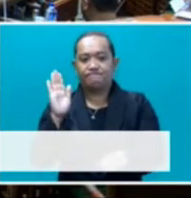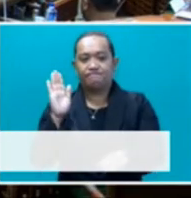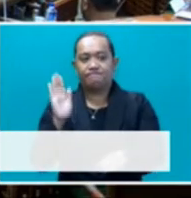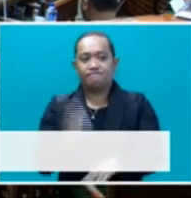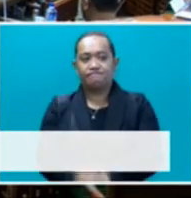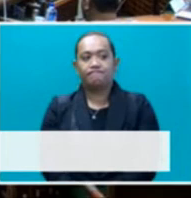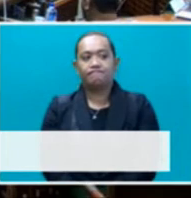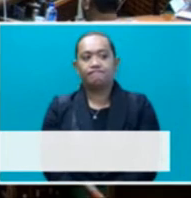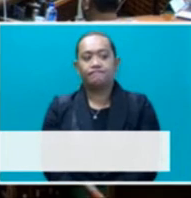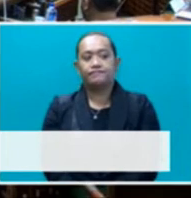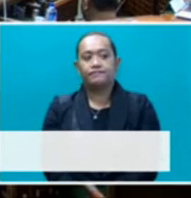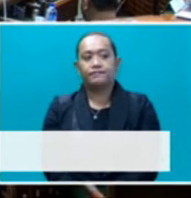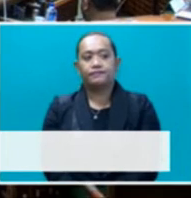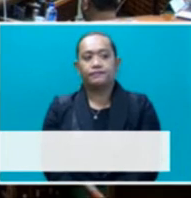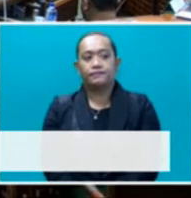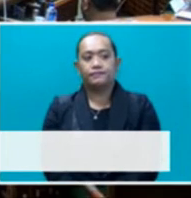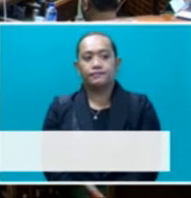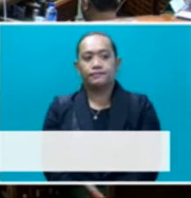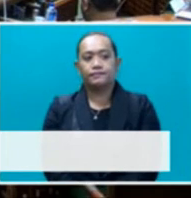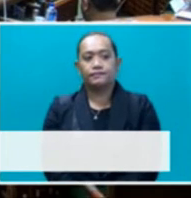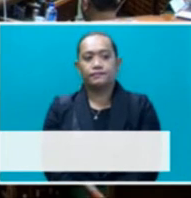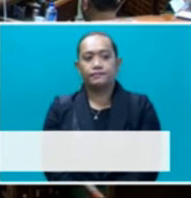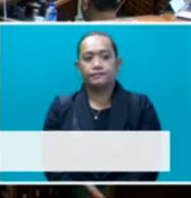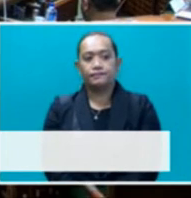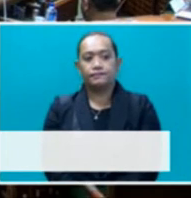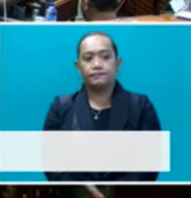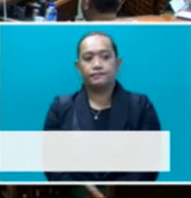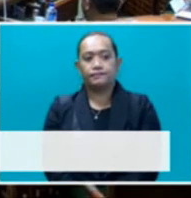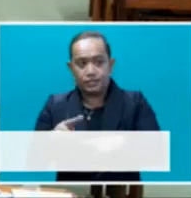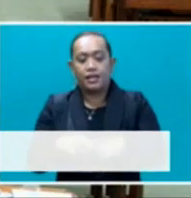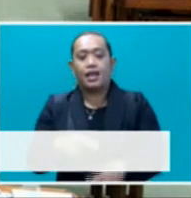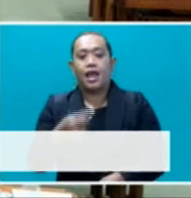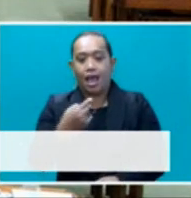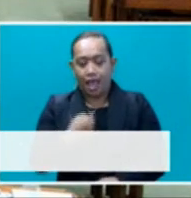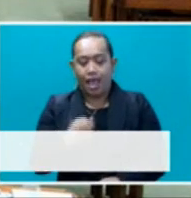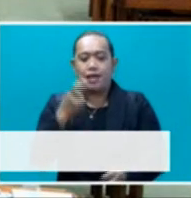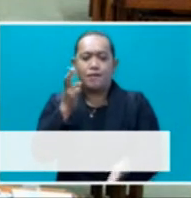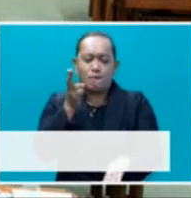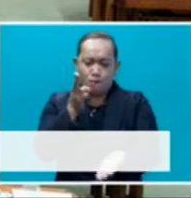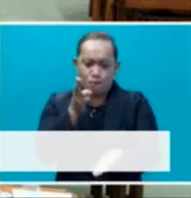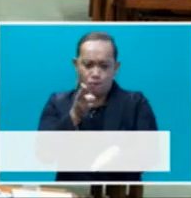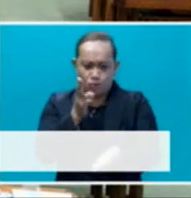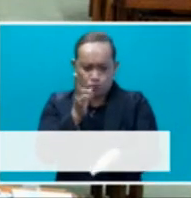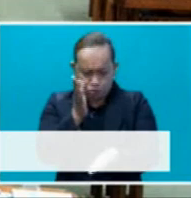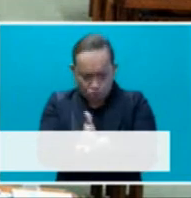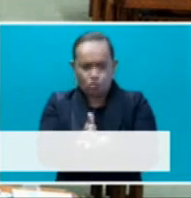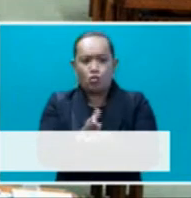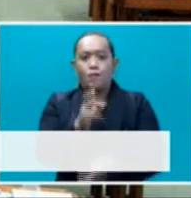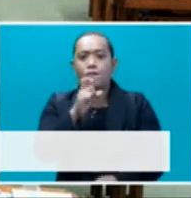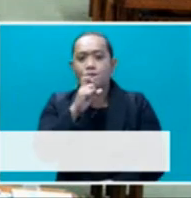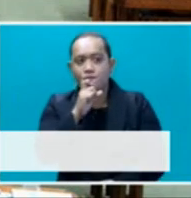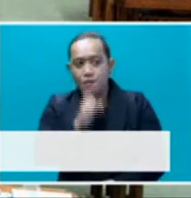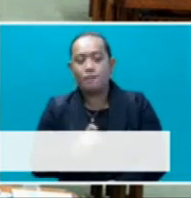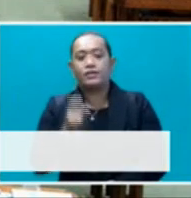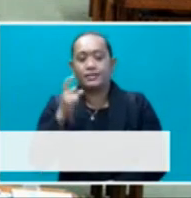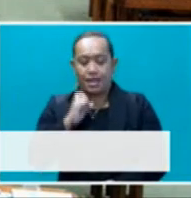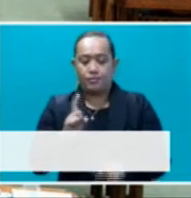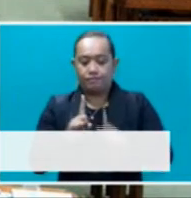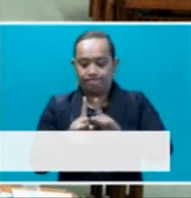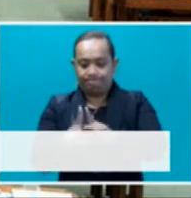the former Chief Executive of Fiji Cooperative Dairy Limited. In his maiden speech, Nand highlighted the